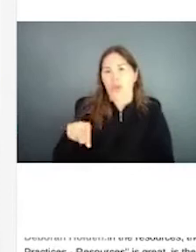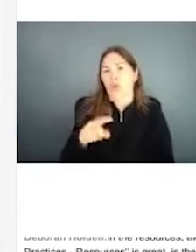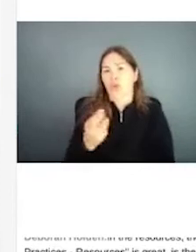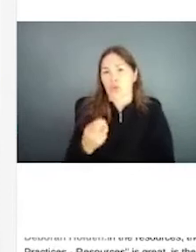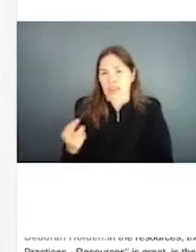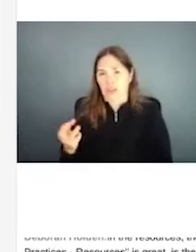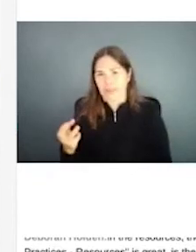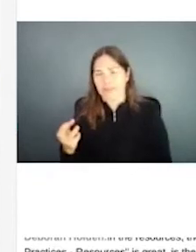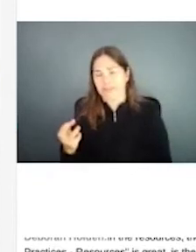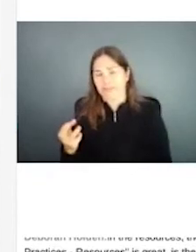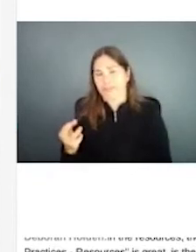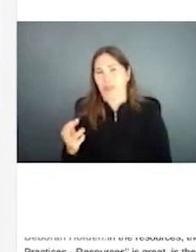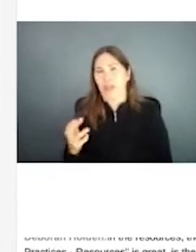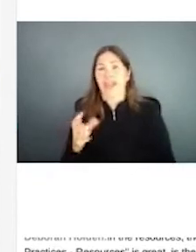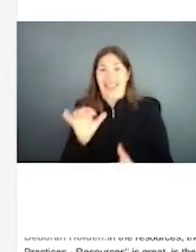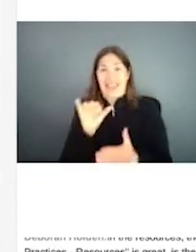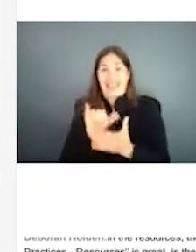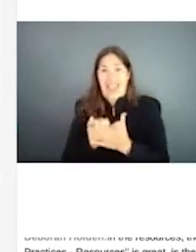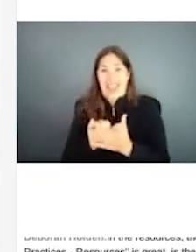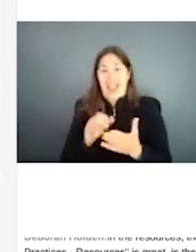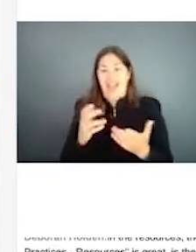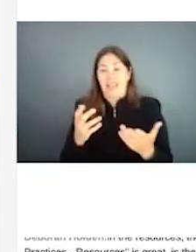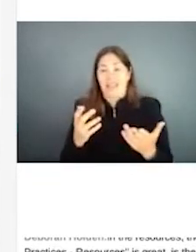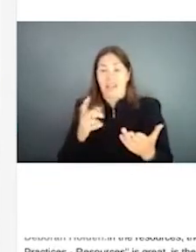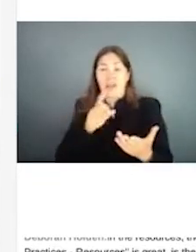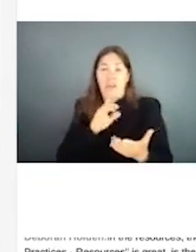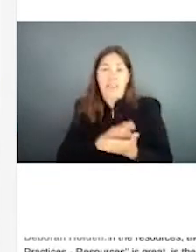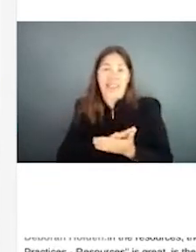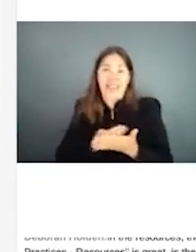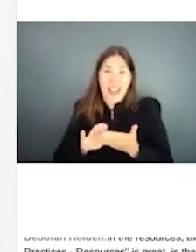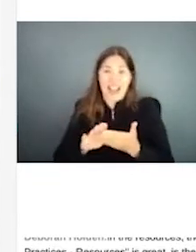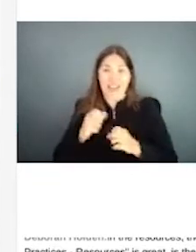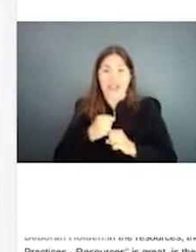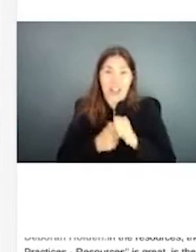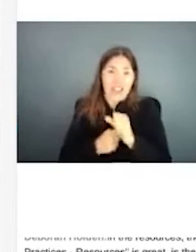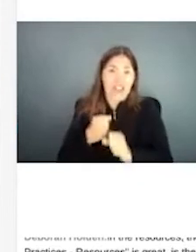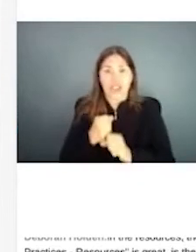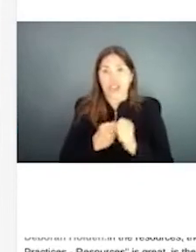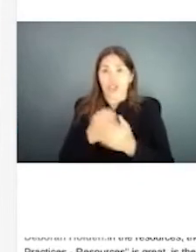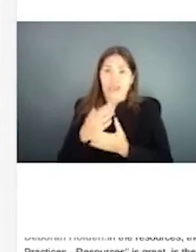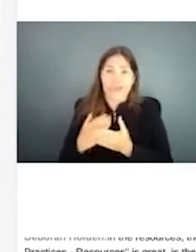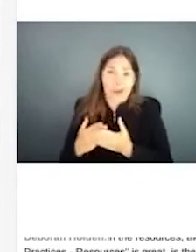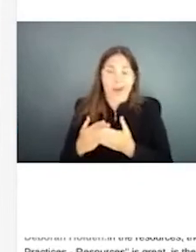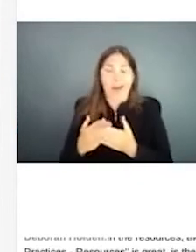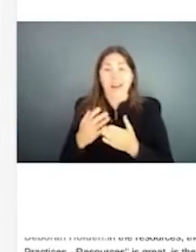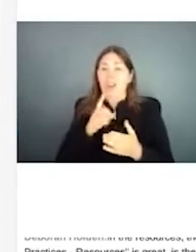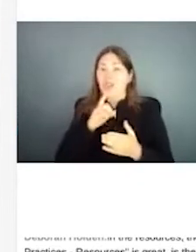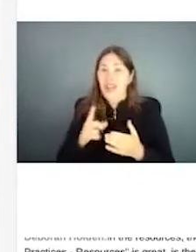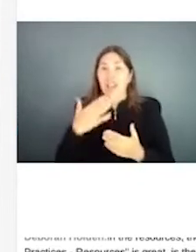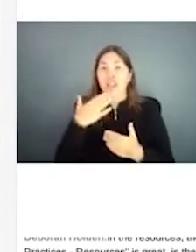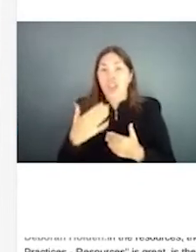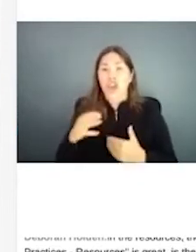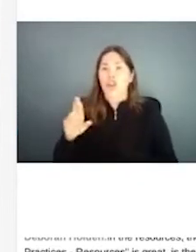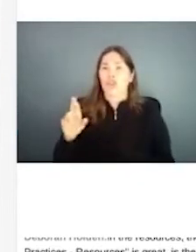resources. So that, to me, would be the nice structured version. And, you know, you have a really good